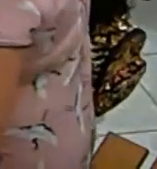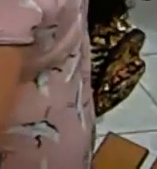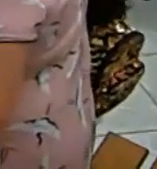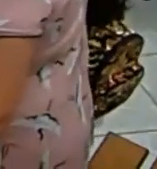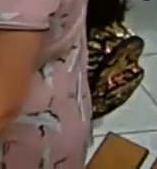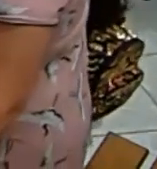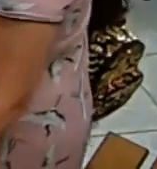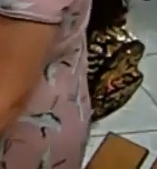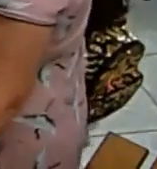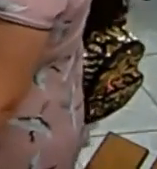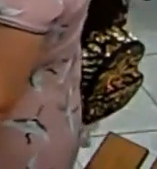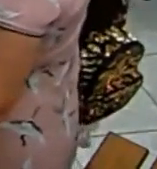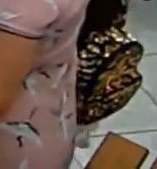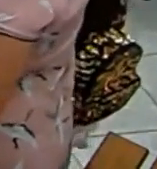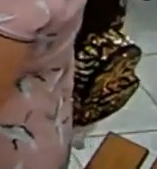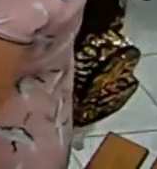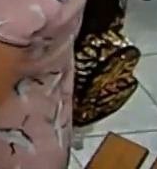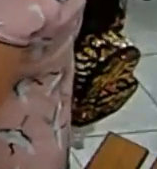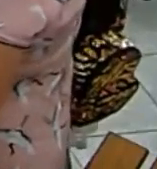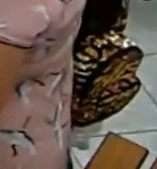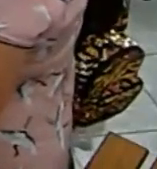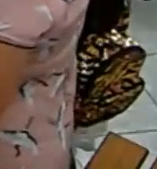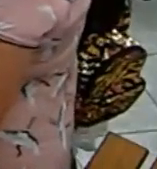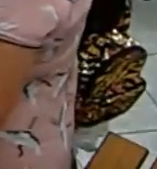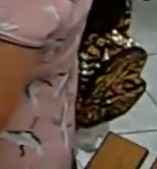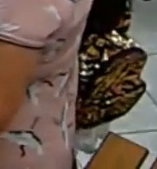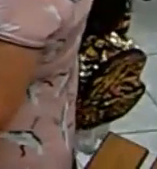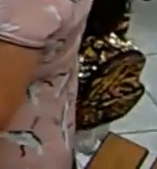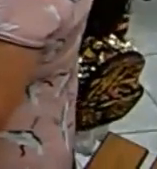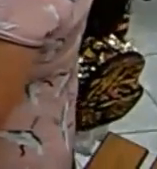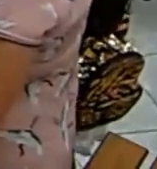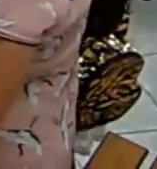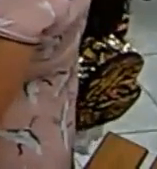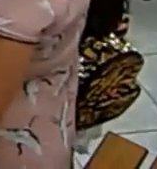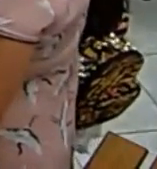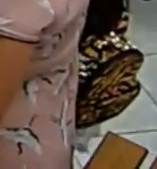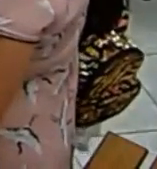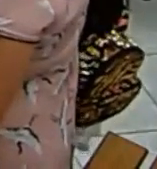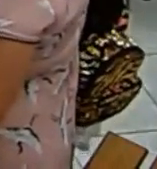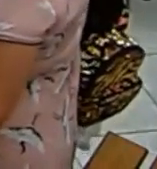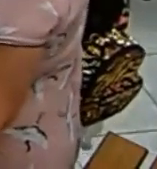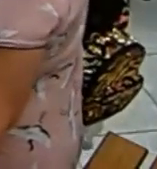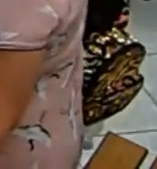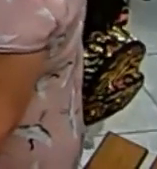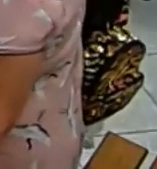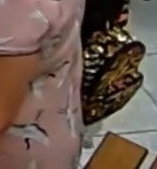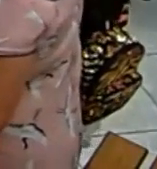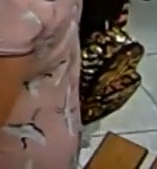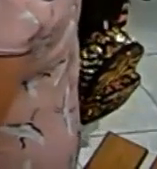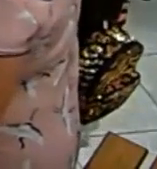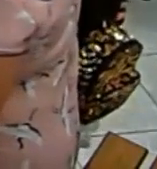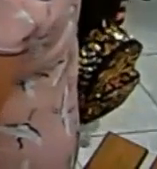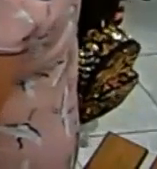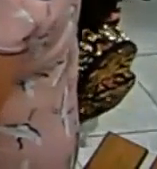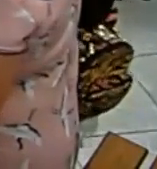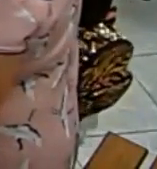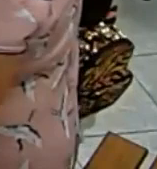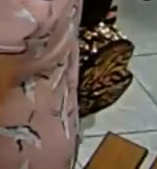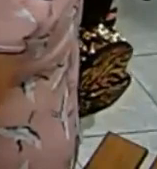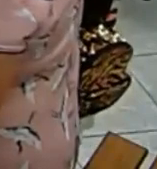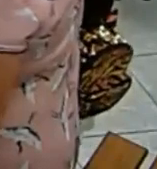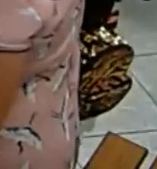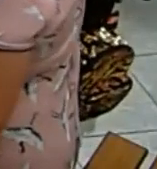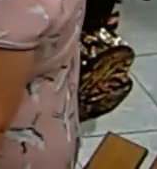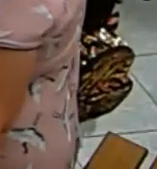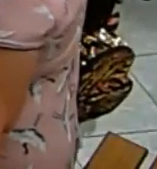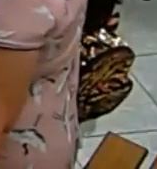word, for your word, and the teachings that will be set in our hearts. Give